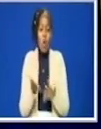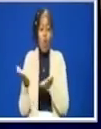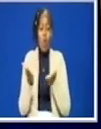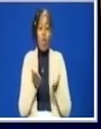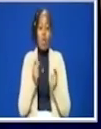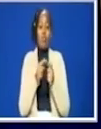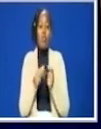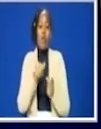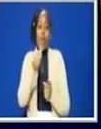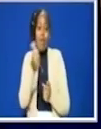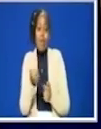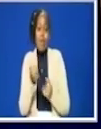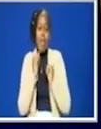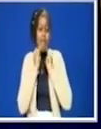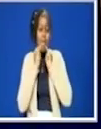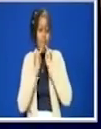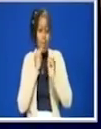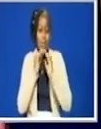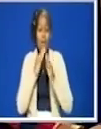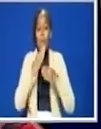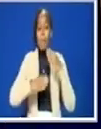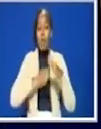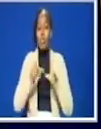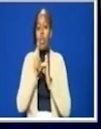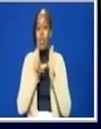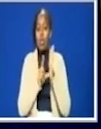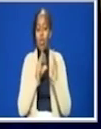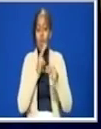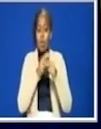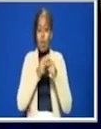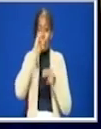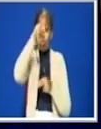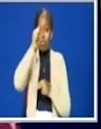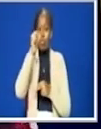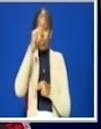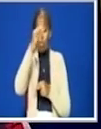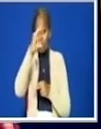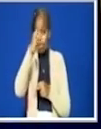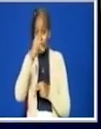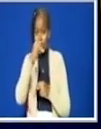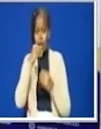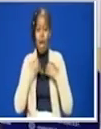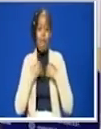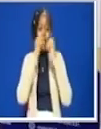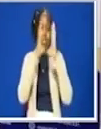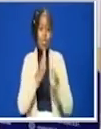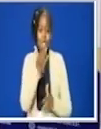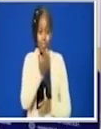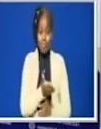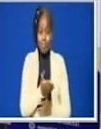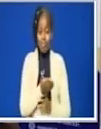yet another informative biology lesson. I'm your host Jack Mutinda, and of course I'm not alone. I'm with my able